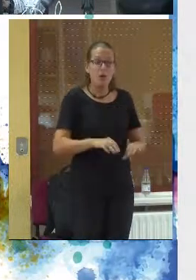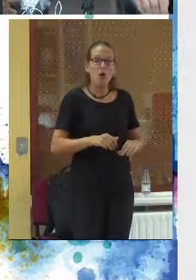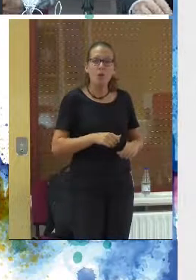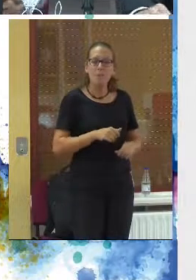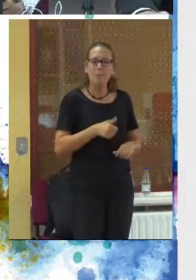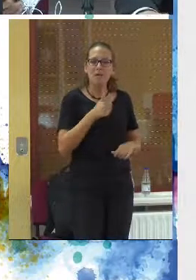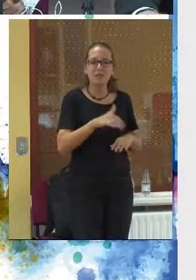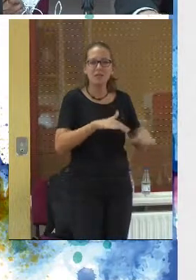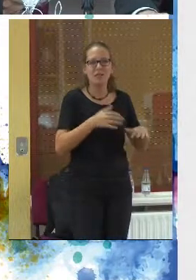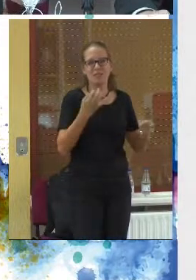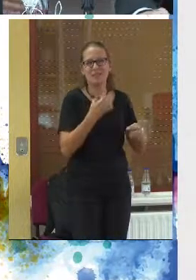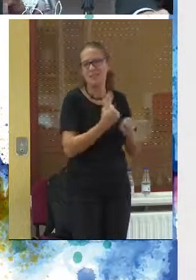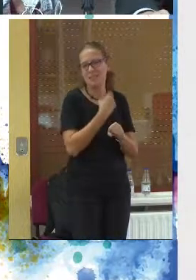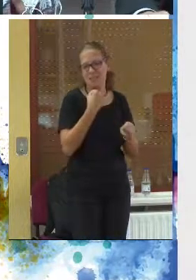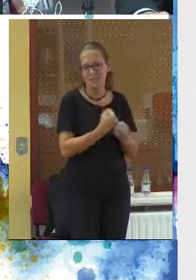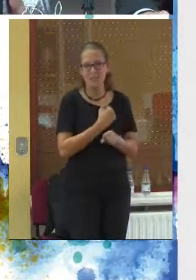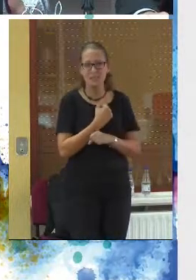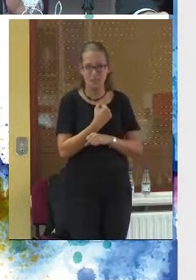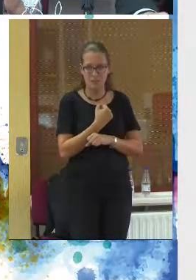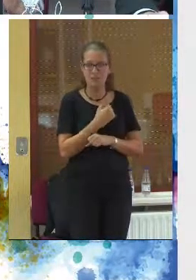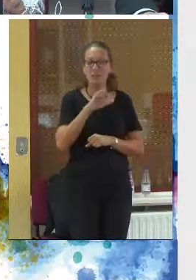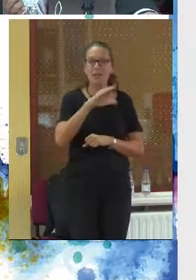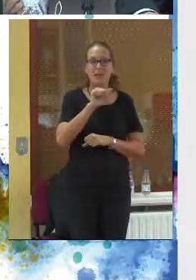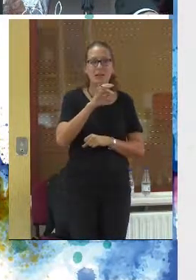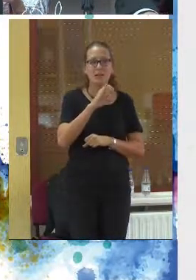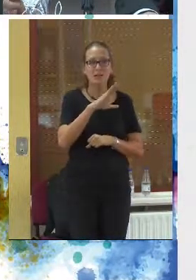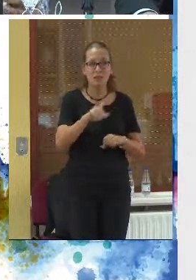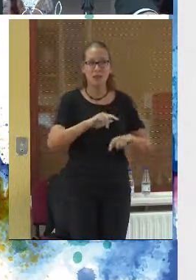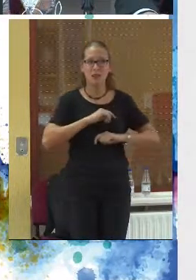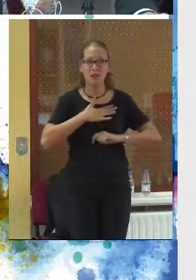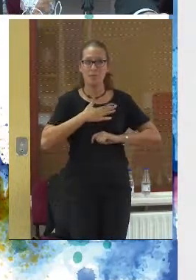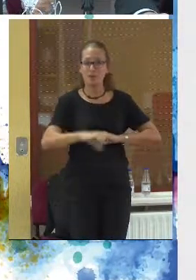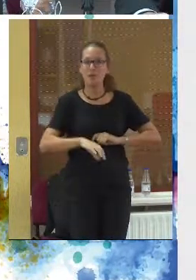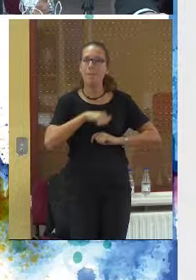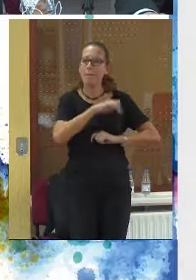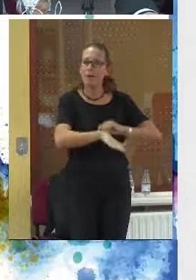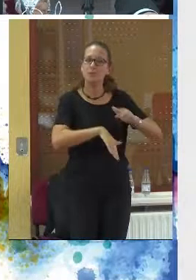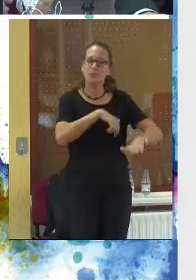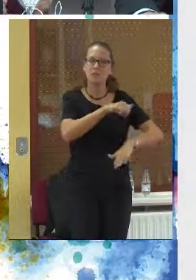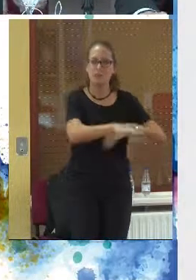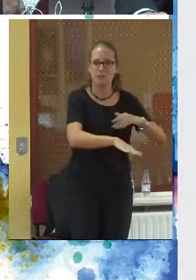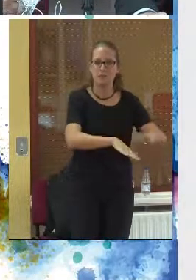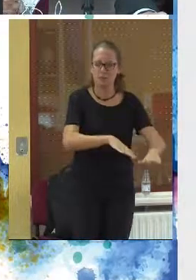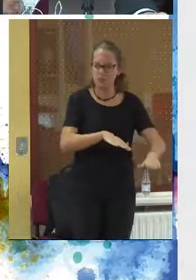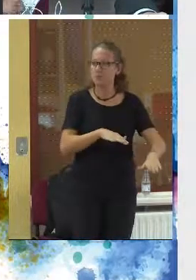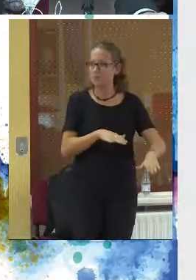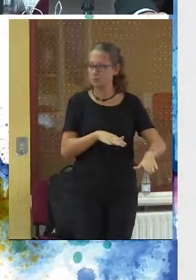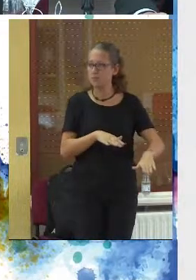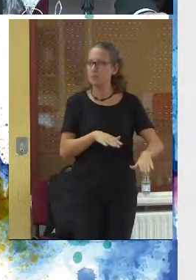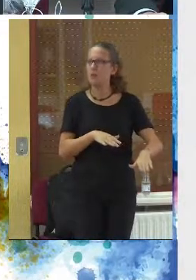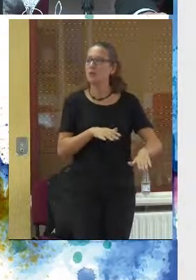thing the tutors do is the tasks. So you can prepare a timeline of